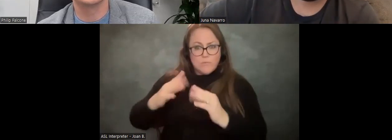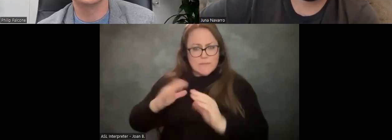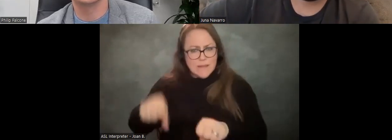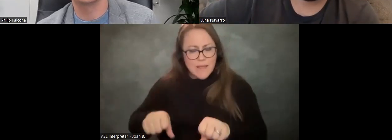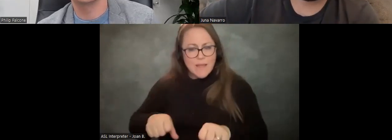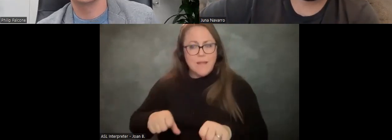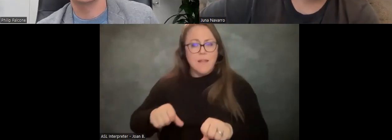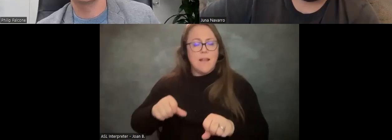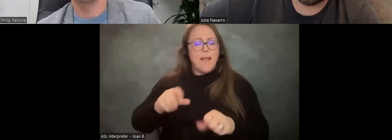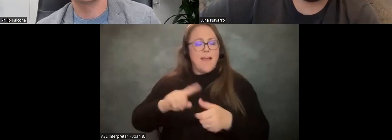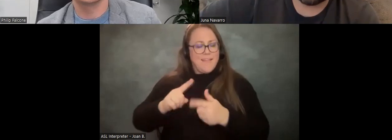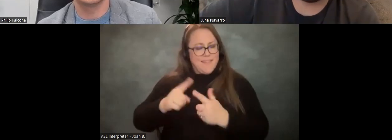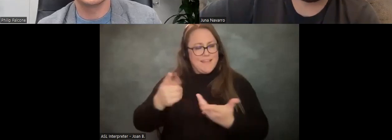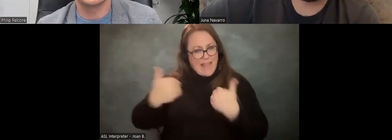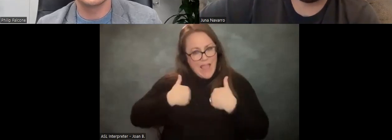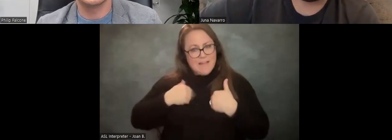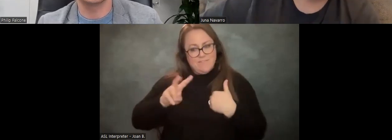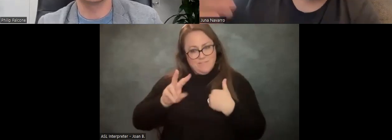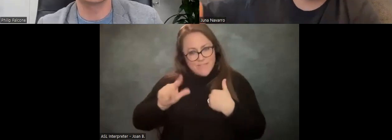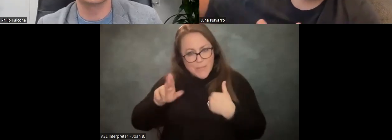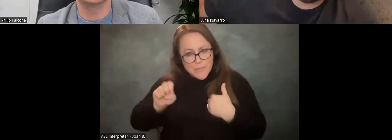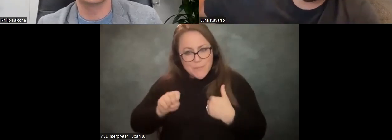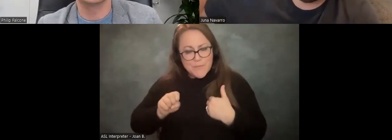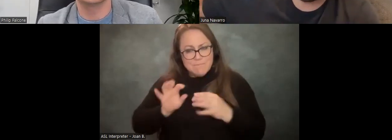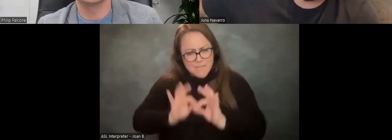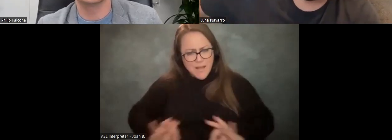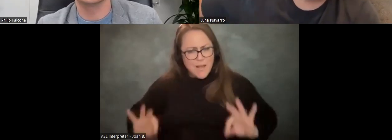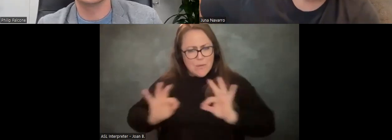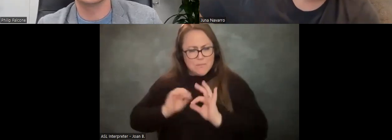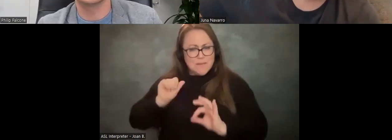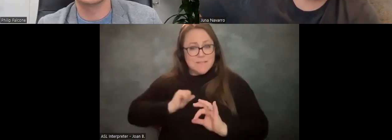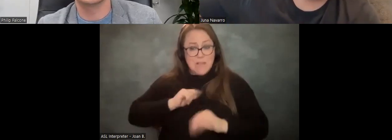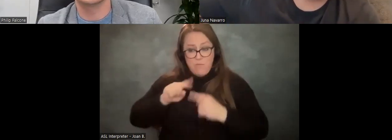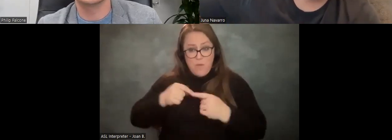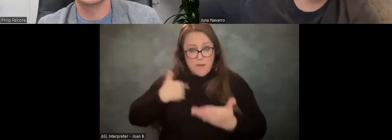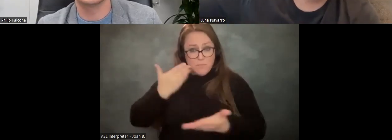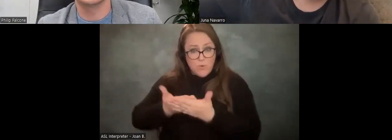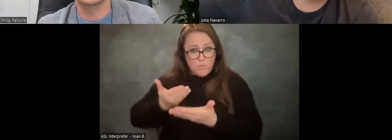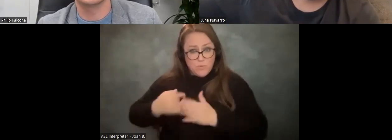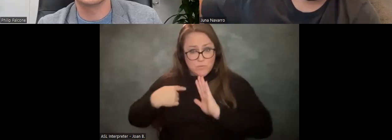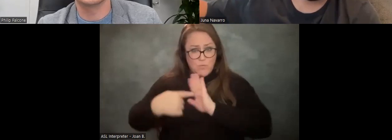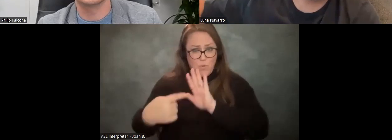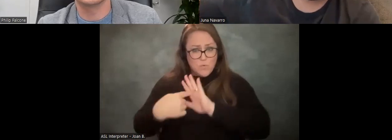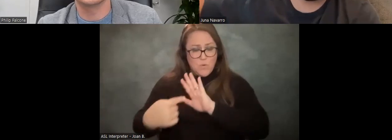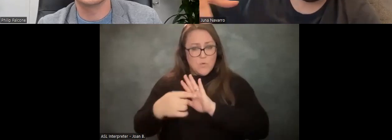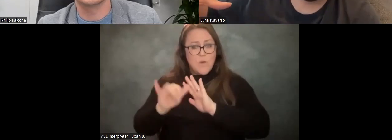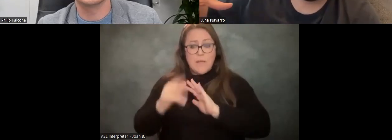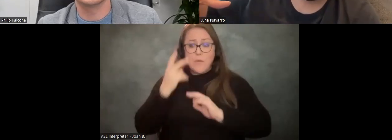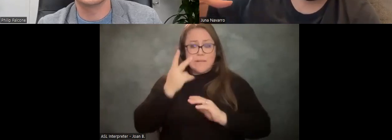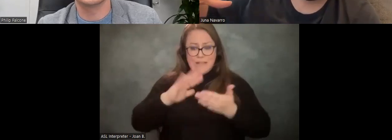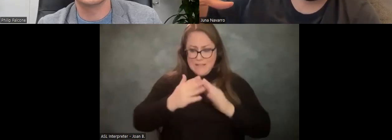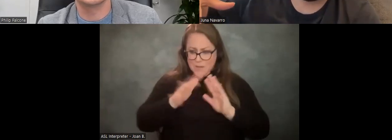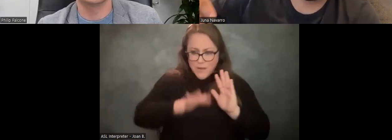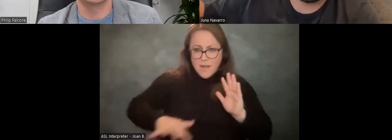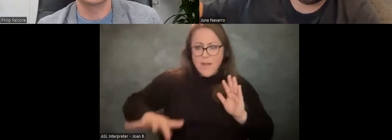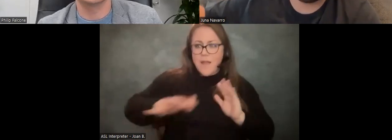like there is value there once you become like, once you've done those things to uplift your entire neighborhood